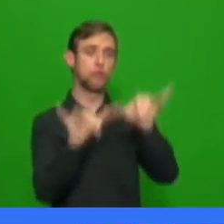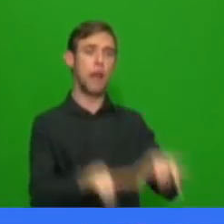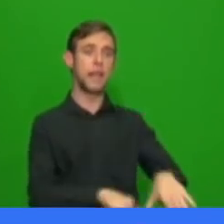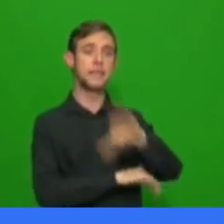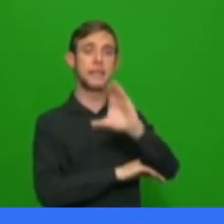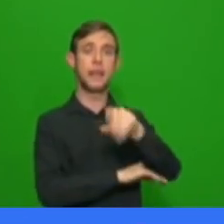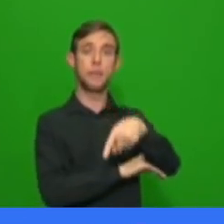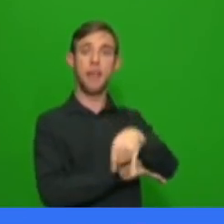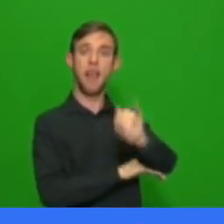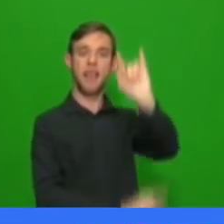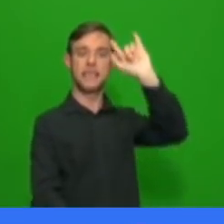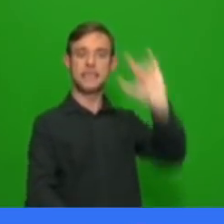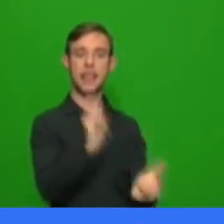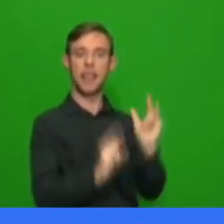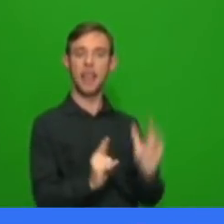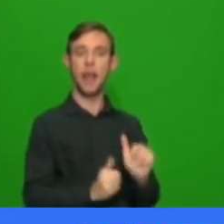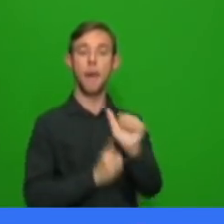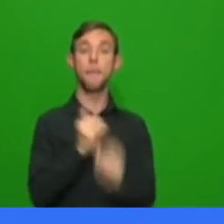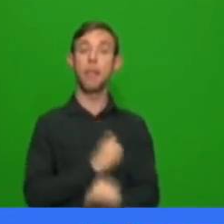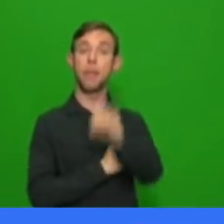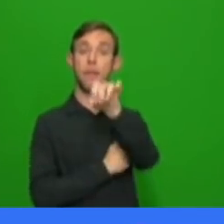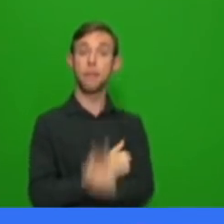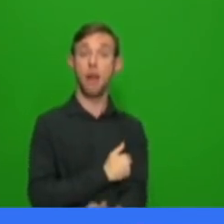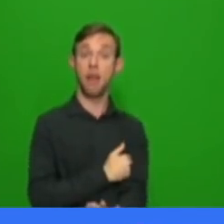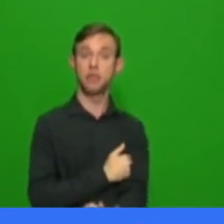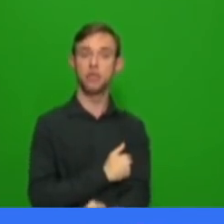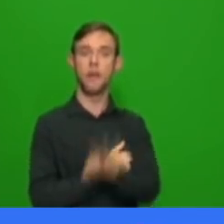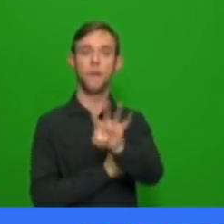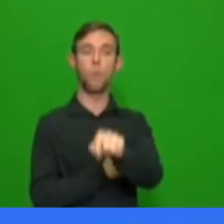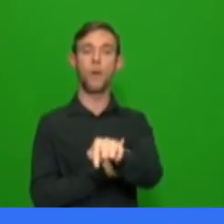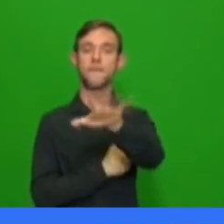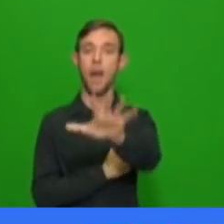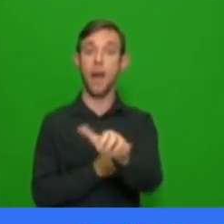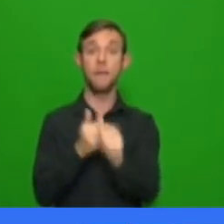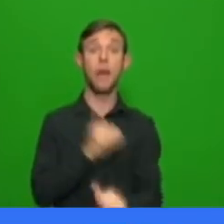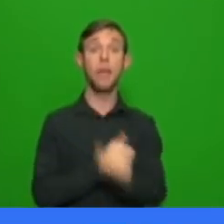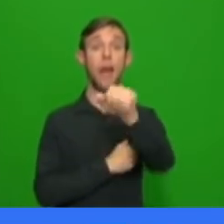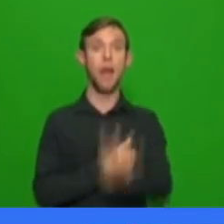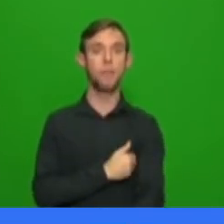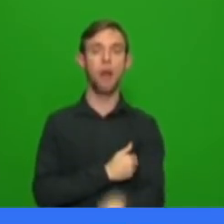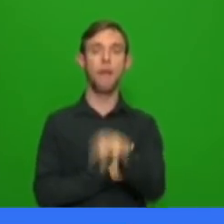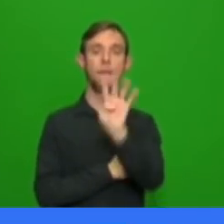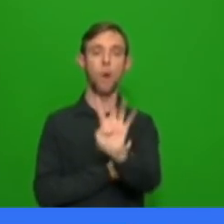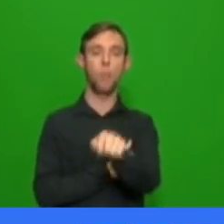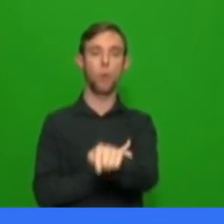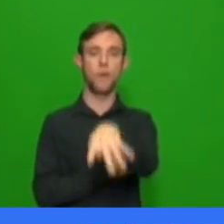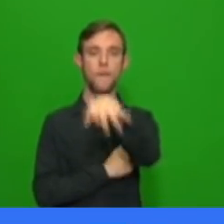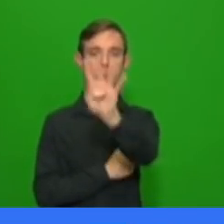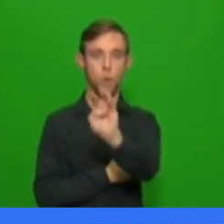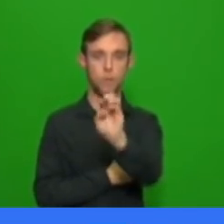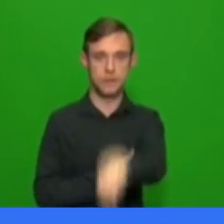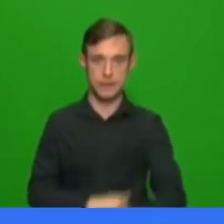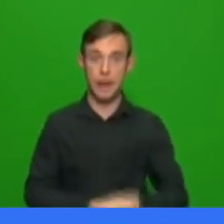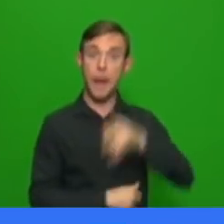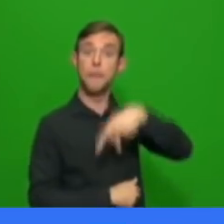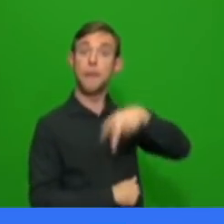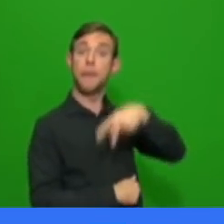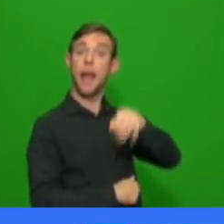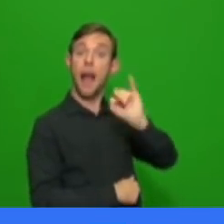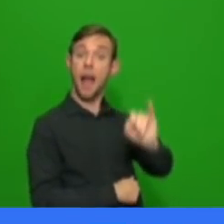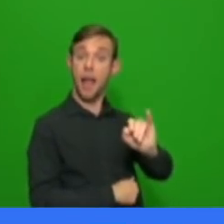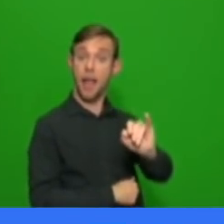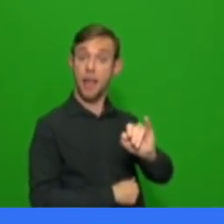areas, was 4.4% in April. Goods price inflation was 4.2%,